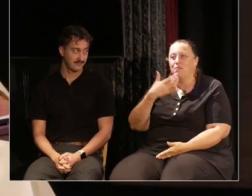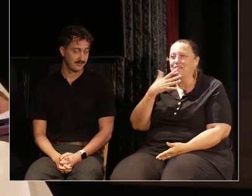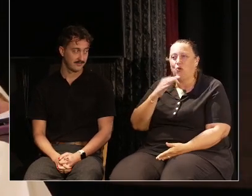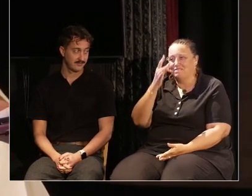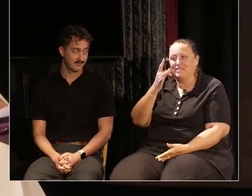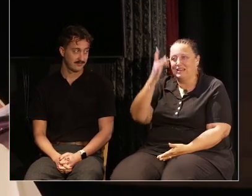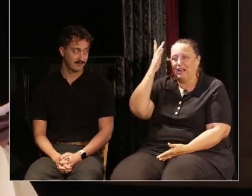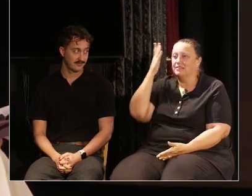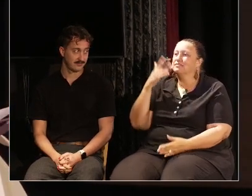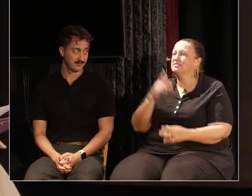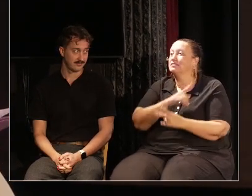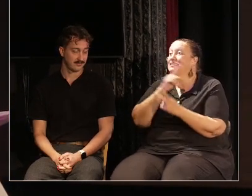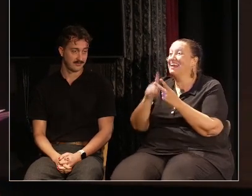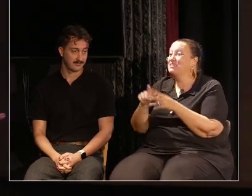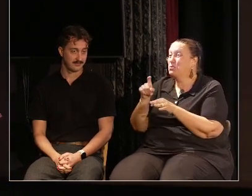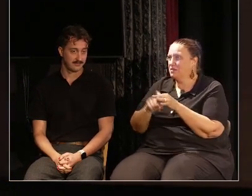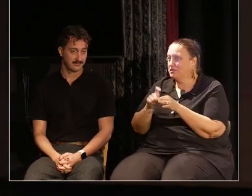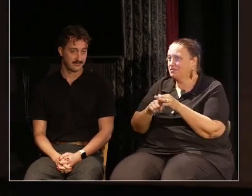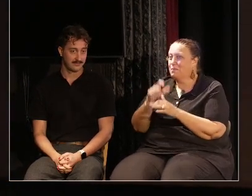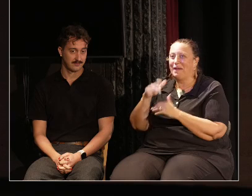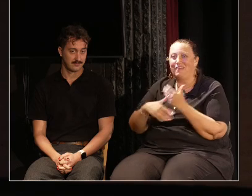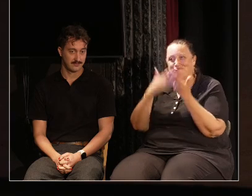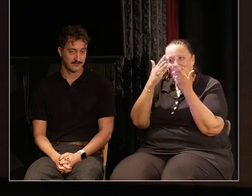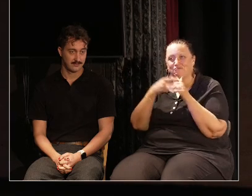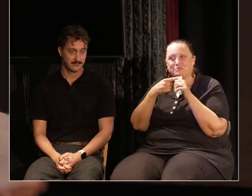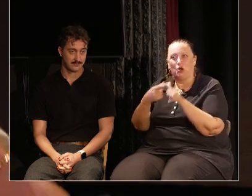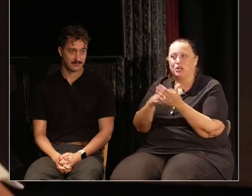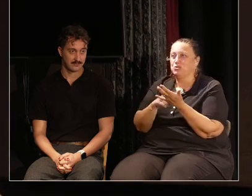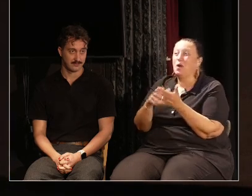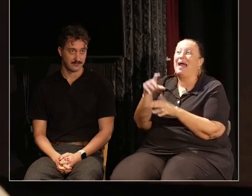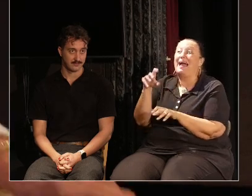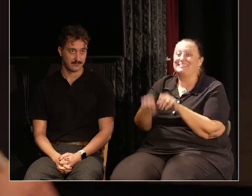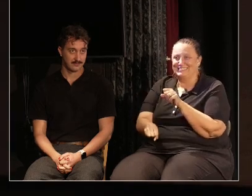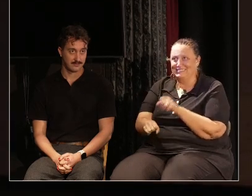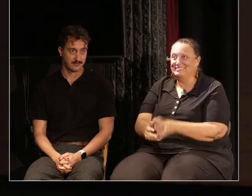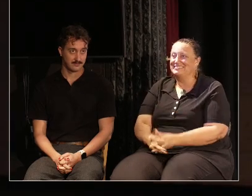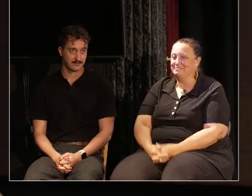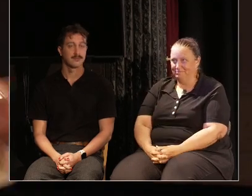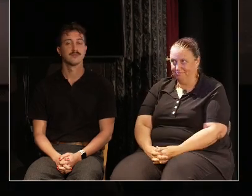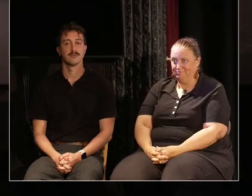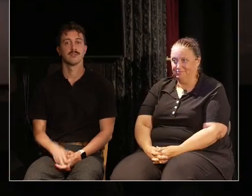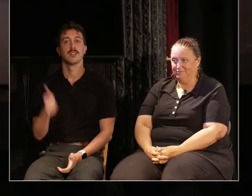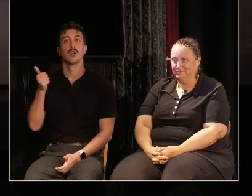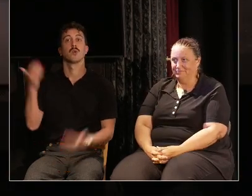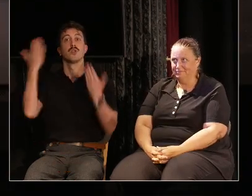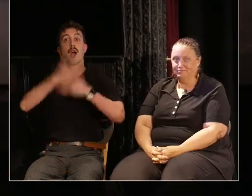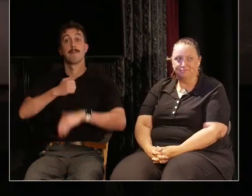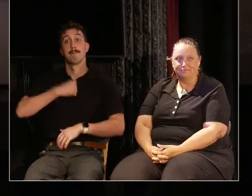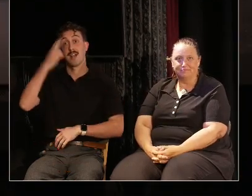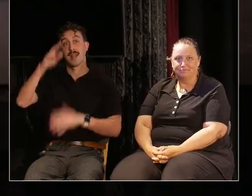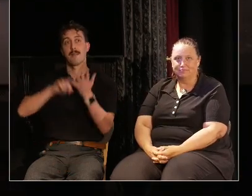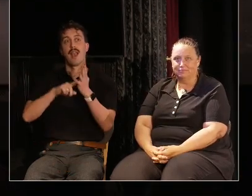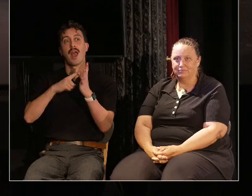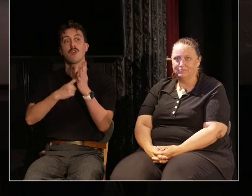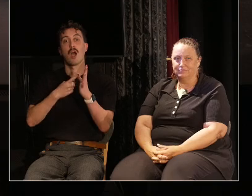and move on to our next question, which is about responding to hate. Good evening. My name is Lara and I'm a proud parent of